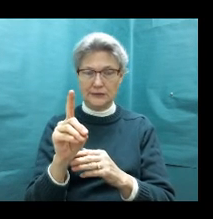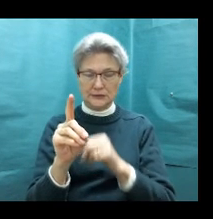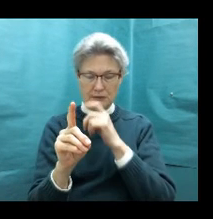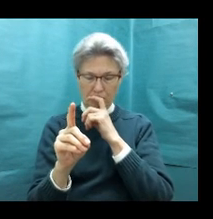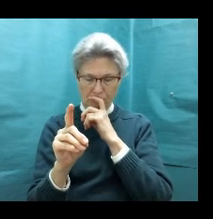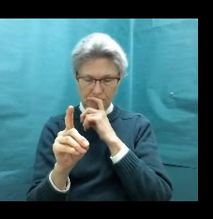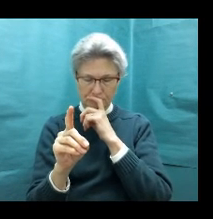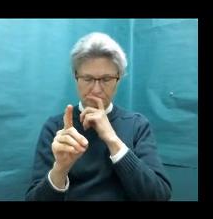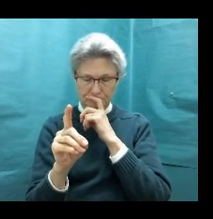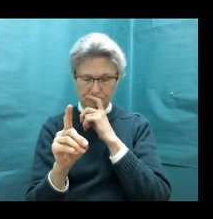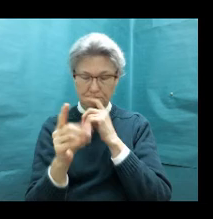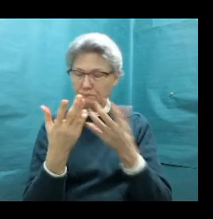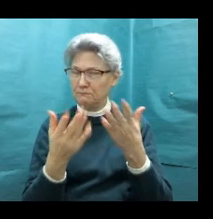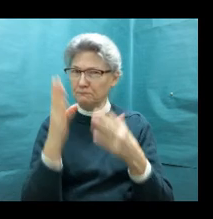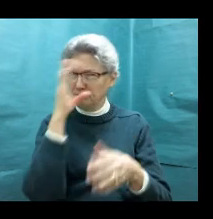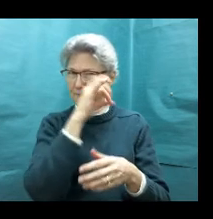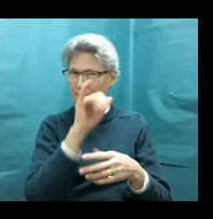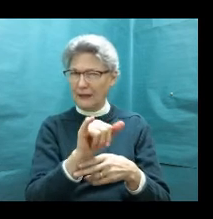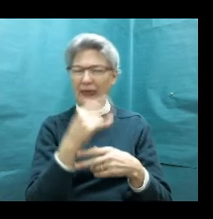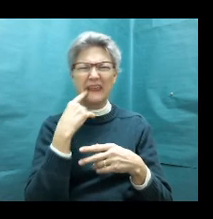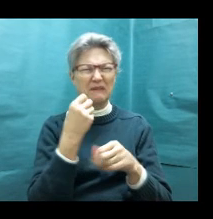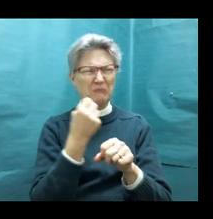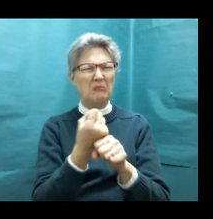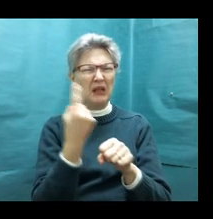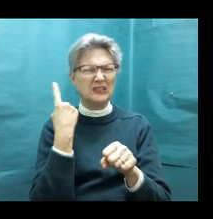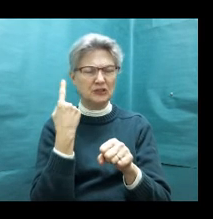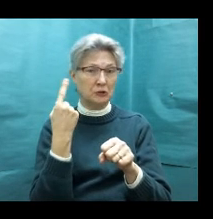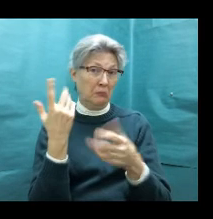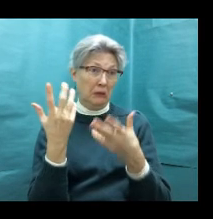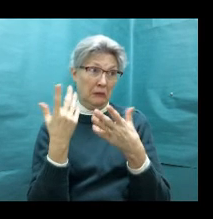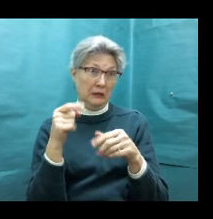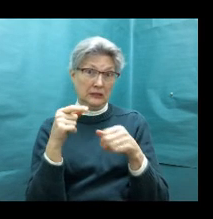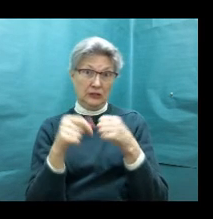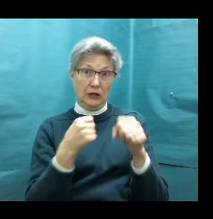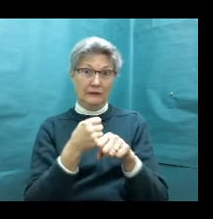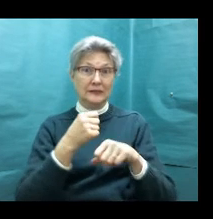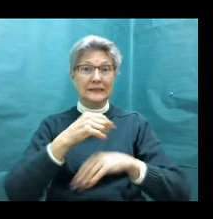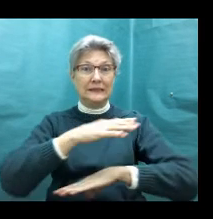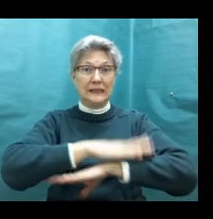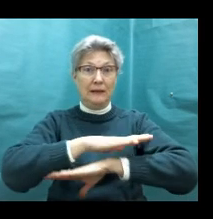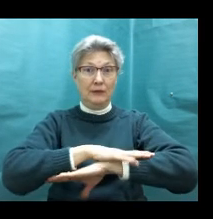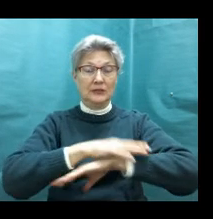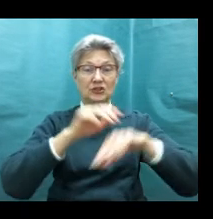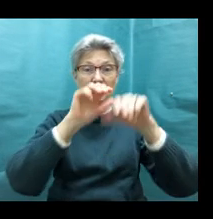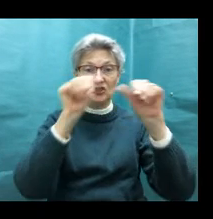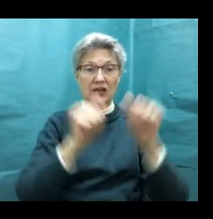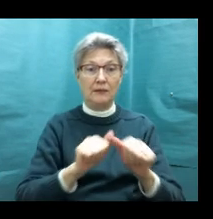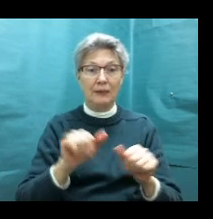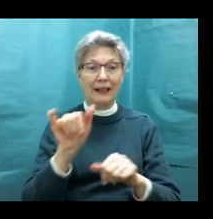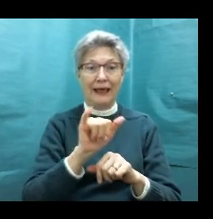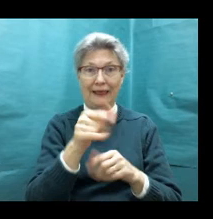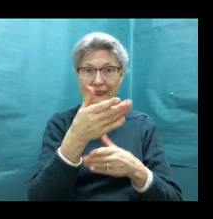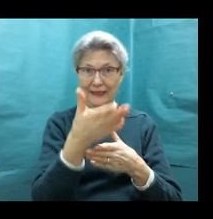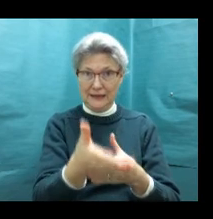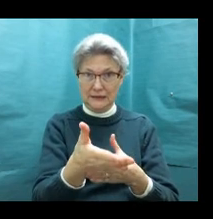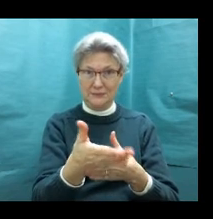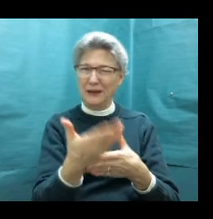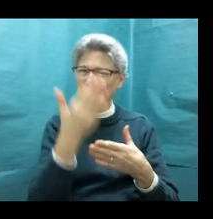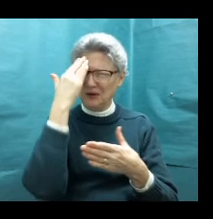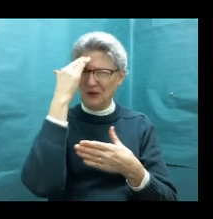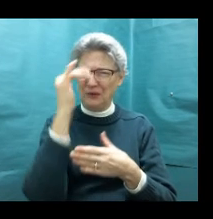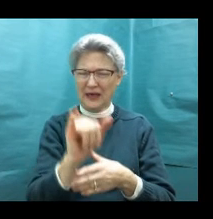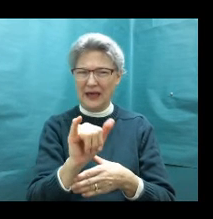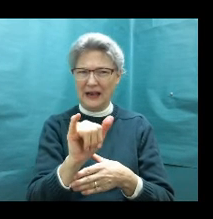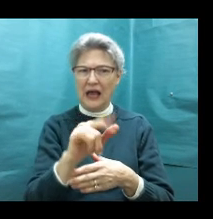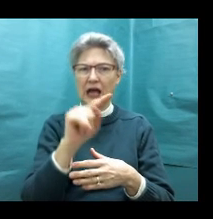I bet in your classroom, maybe last year, if not this year, you had some tables that were shaped like trapezoids, so it might be familiar to you.